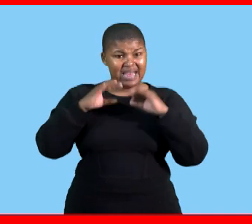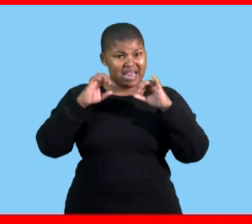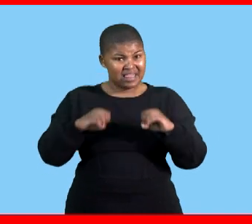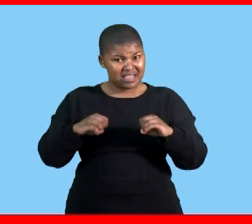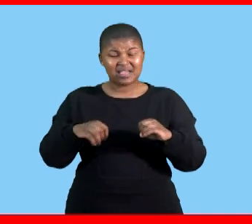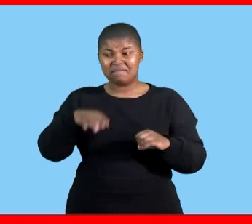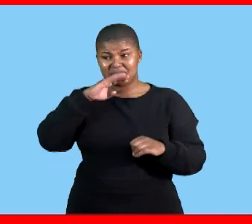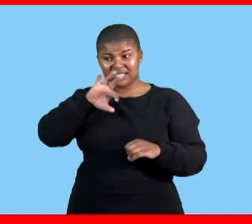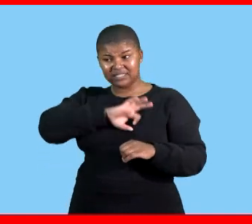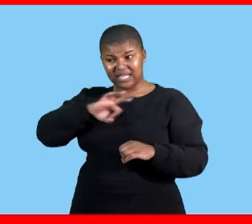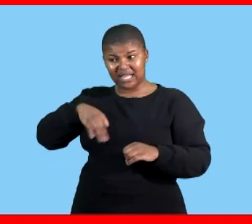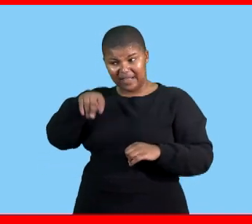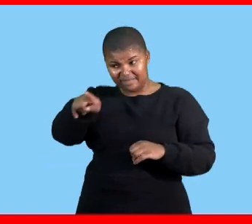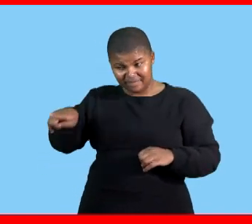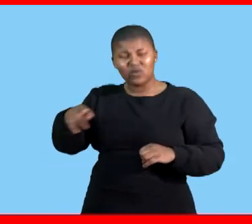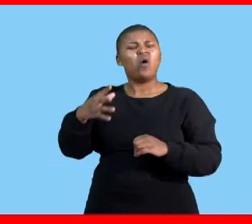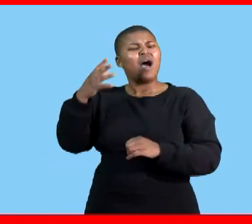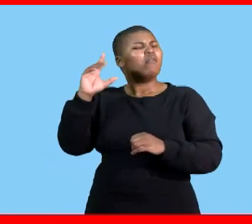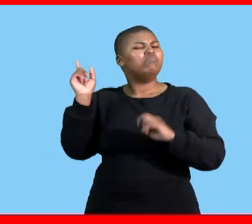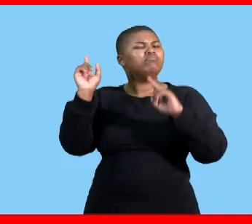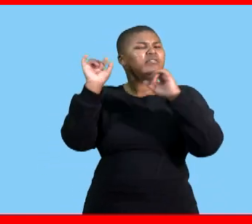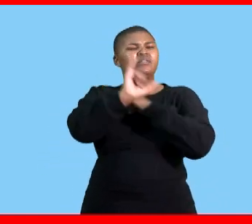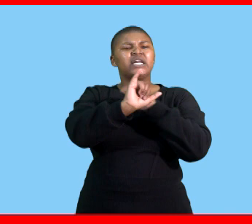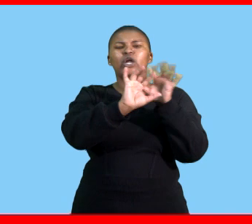employees. Now, like we have already said,